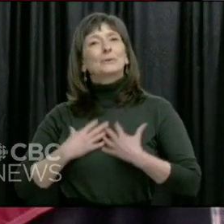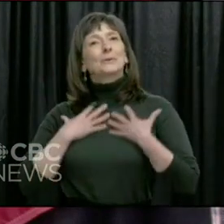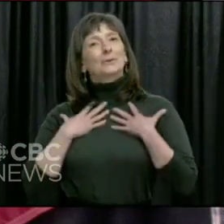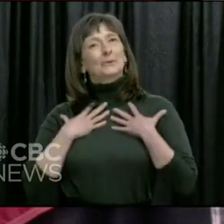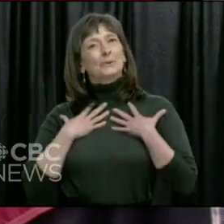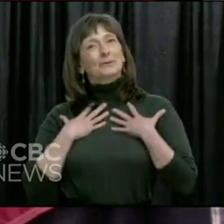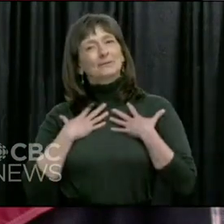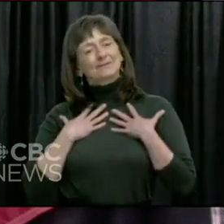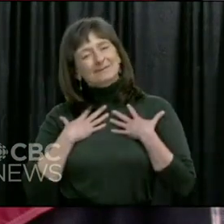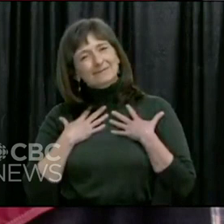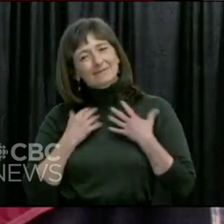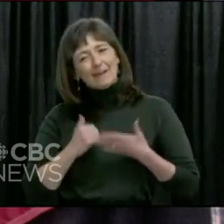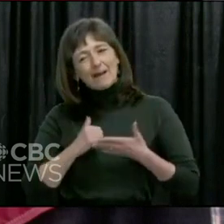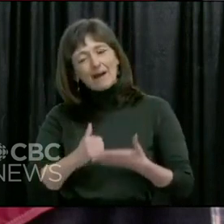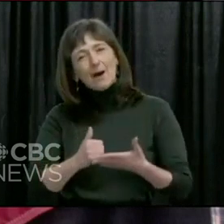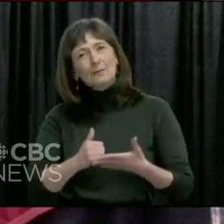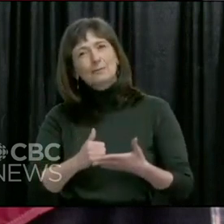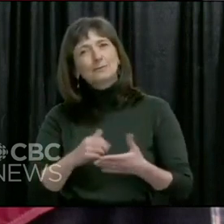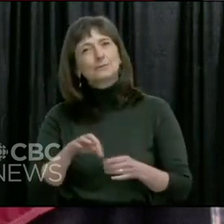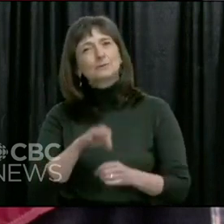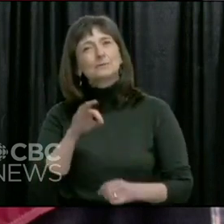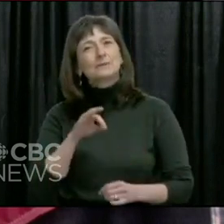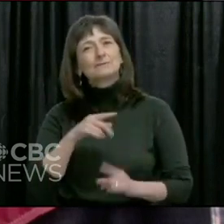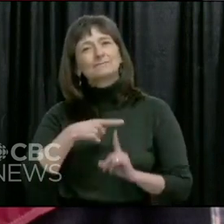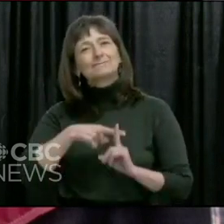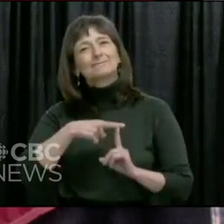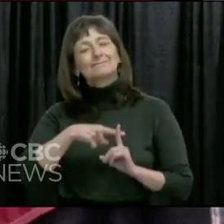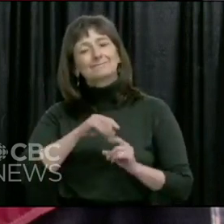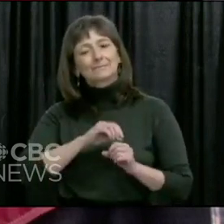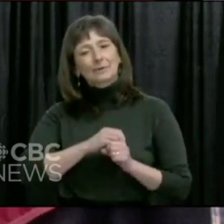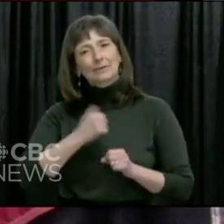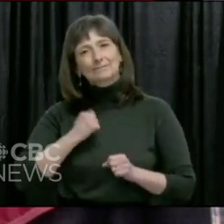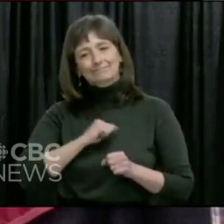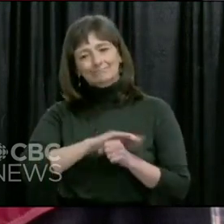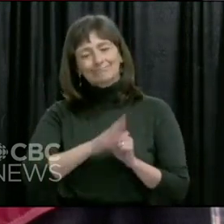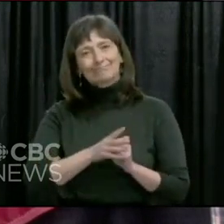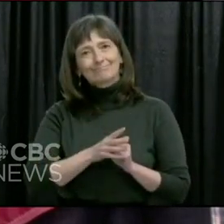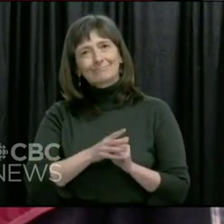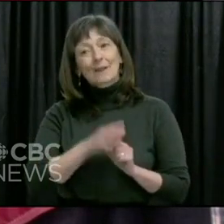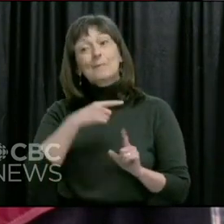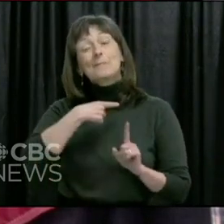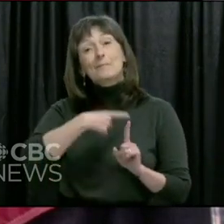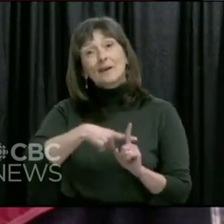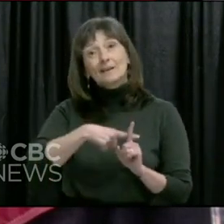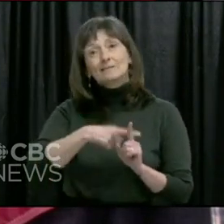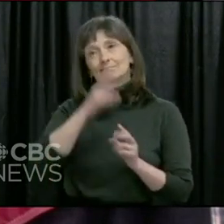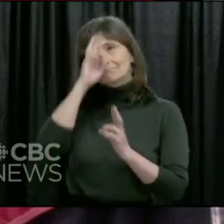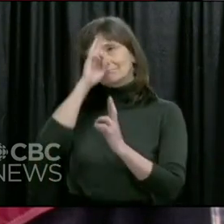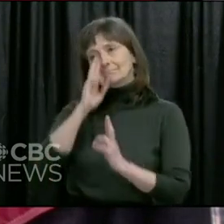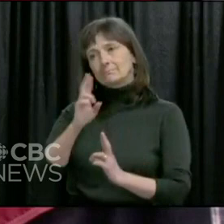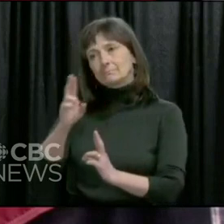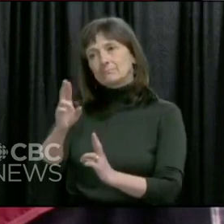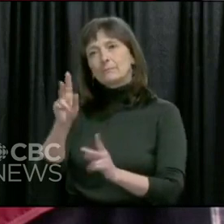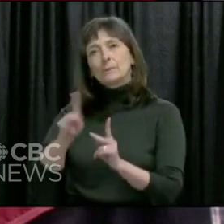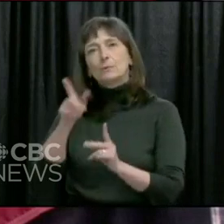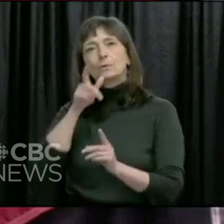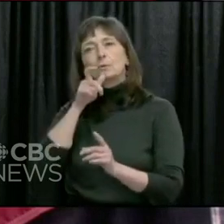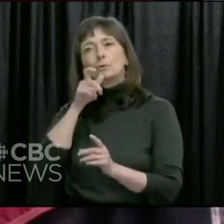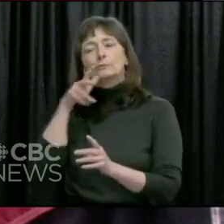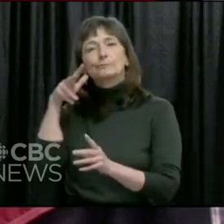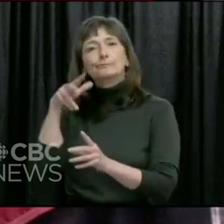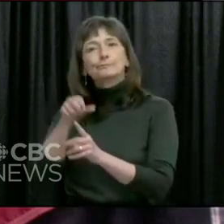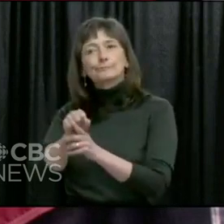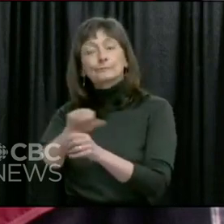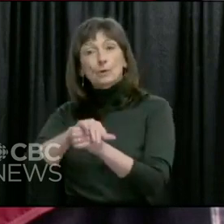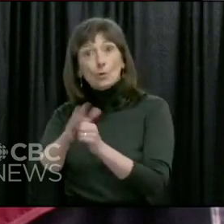Canadians during this pandemic and to pay tribute to the victims of those who lost lives as a result of the